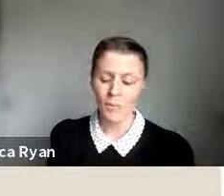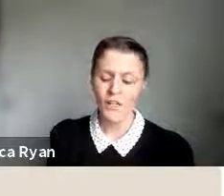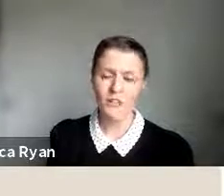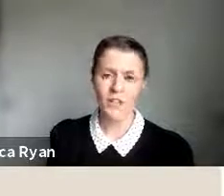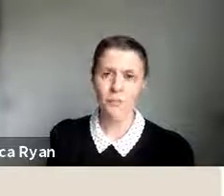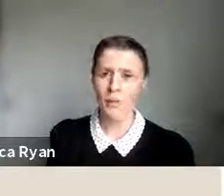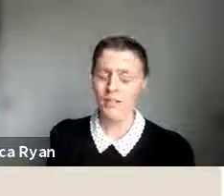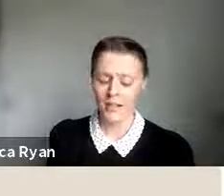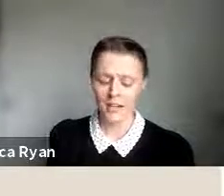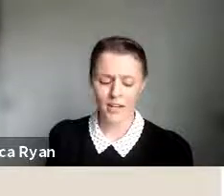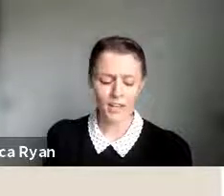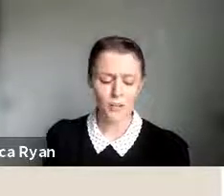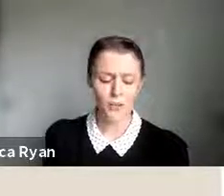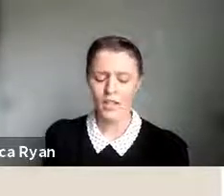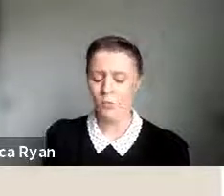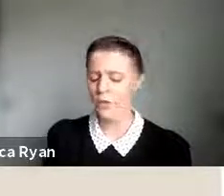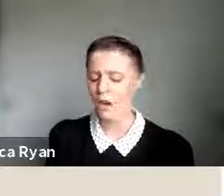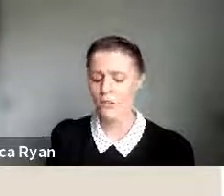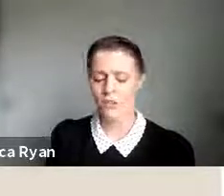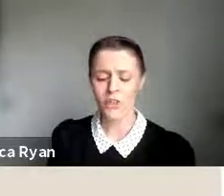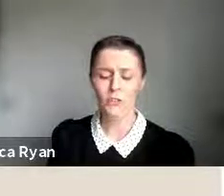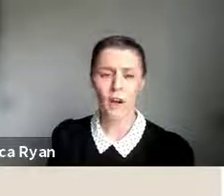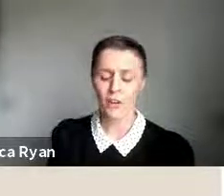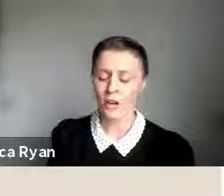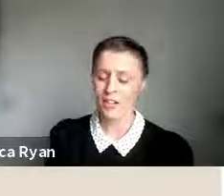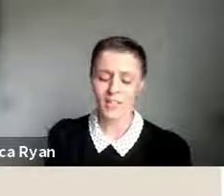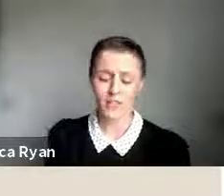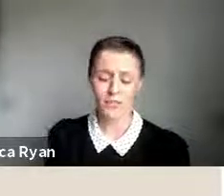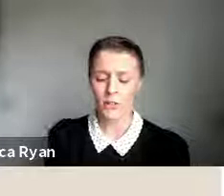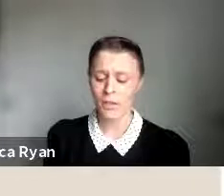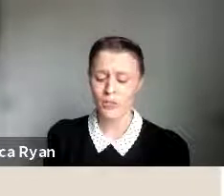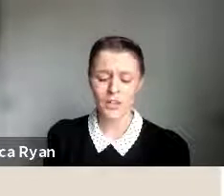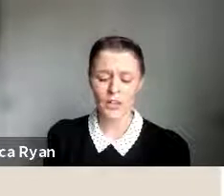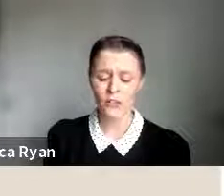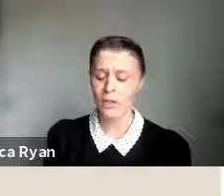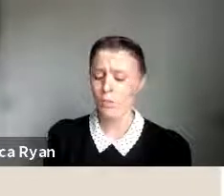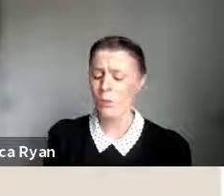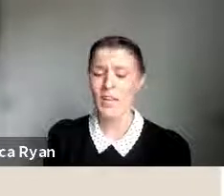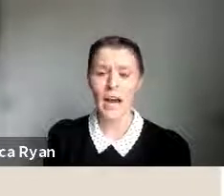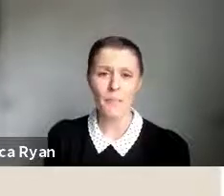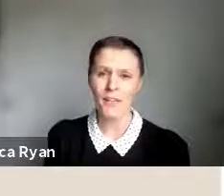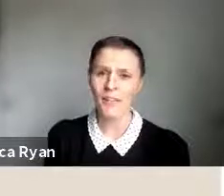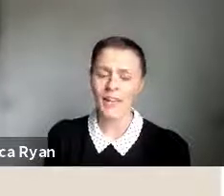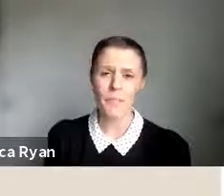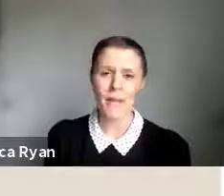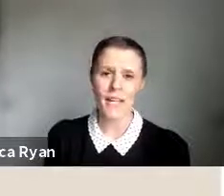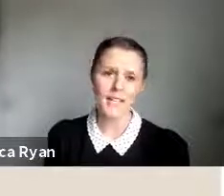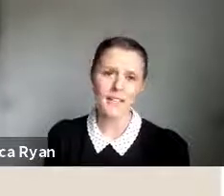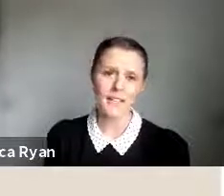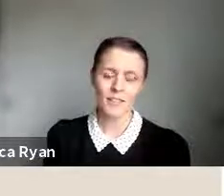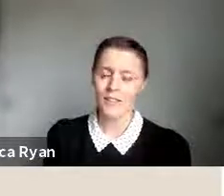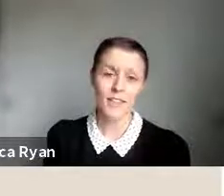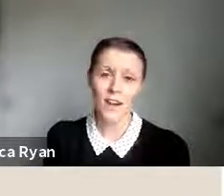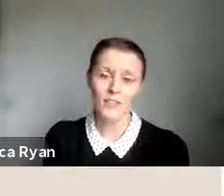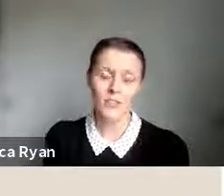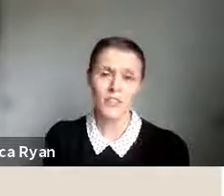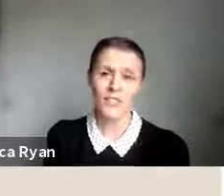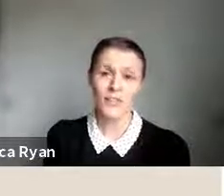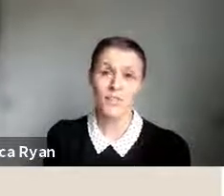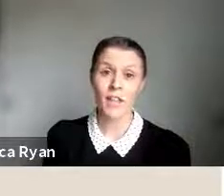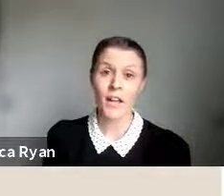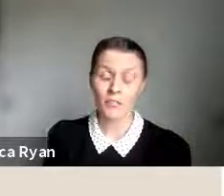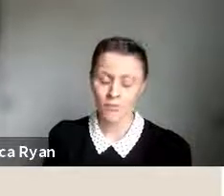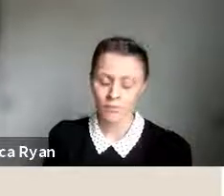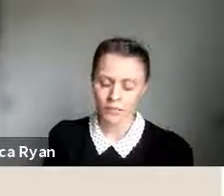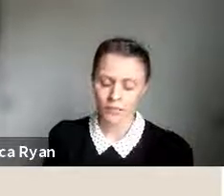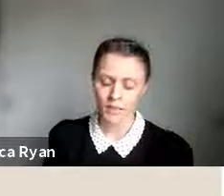father, but instead spent day and night communicating with doctors, his father, extended family, trying to understand what was happening and begging his doctors to save